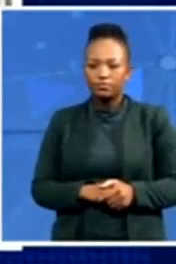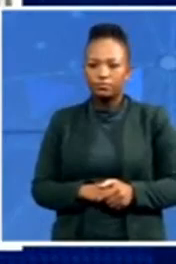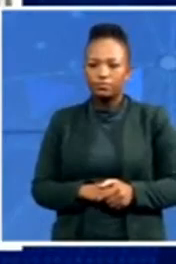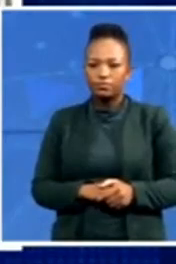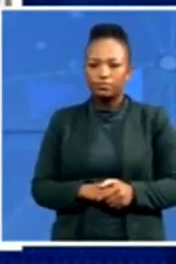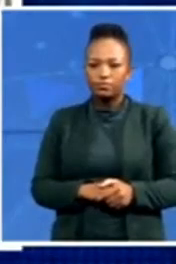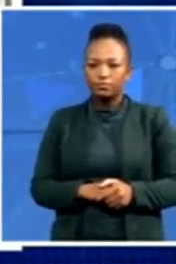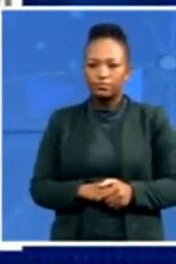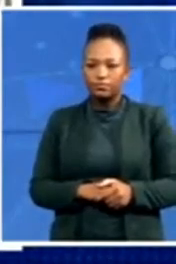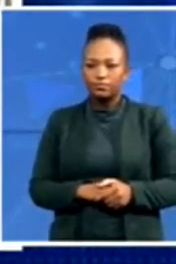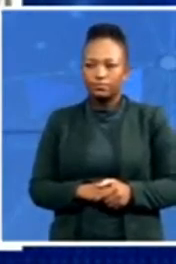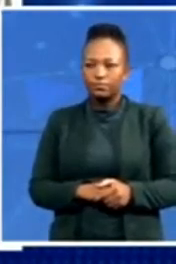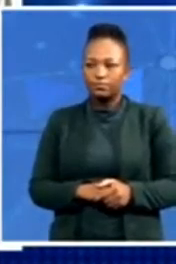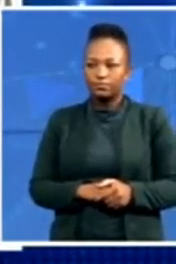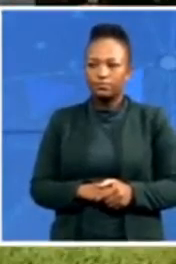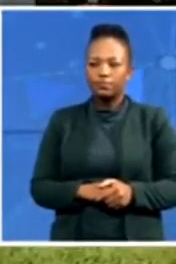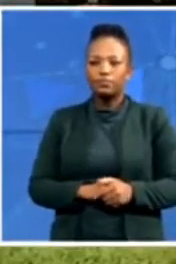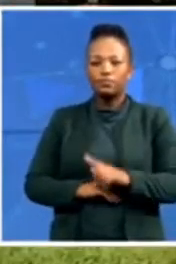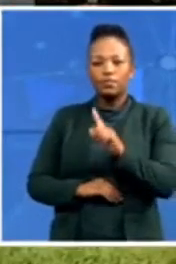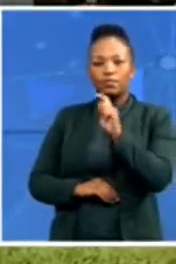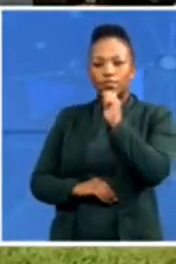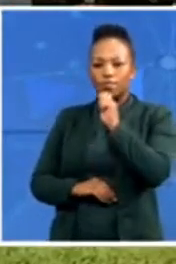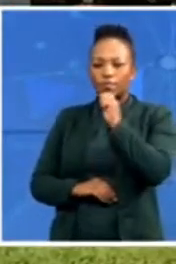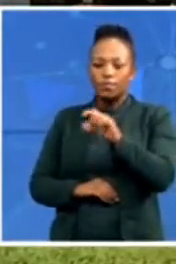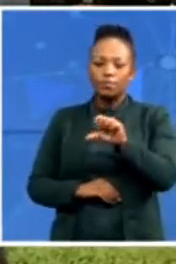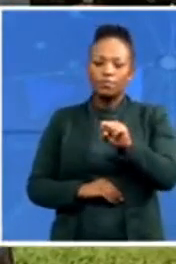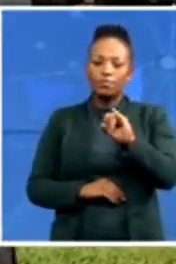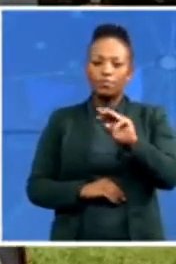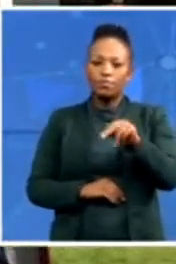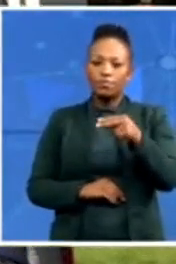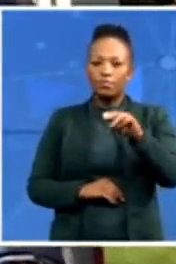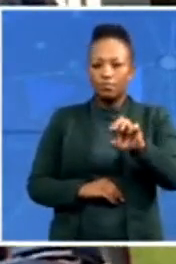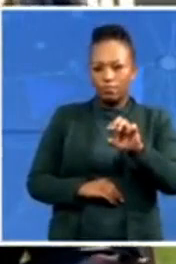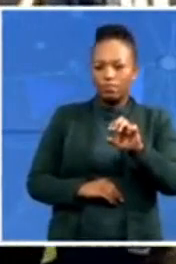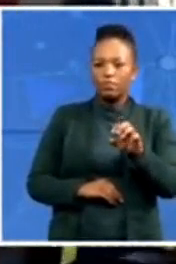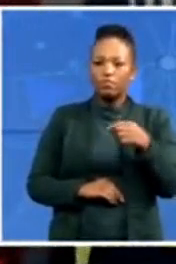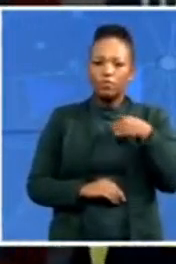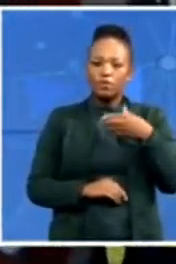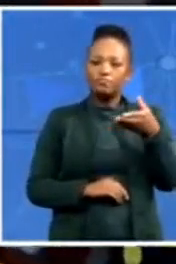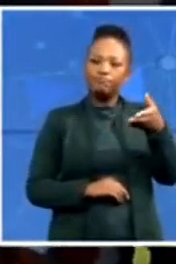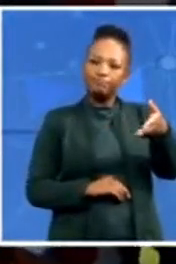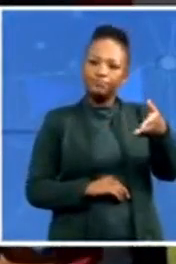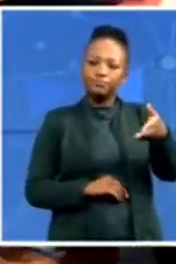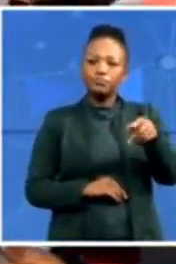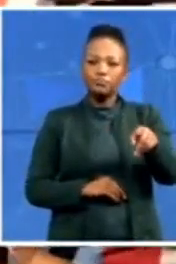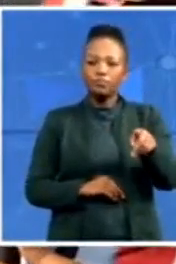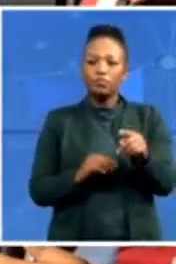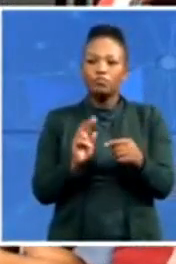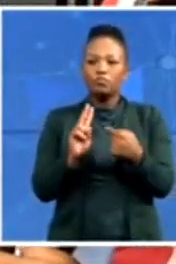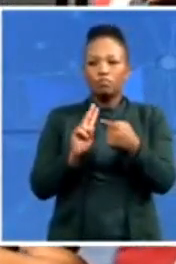Hi, good morning, Simpiwe. We're at the house of the two implicated officials. They are apparently